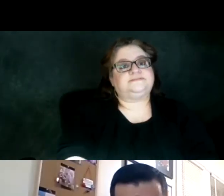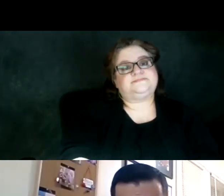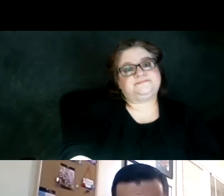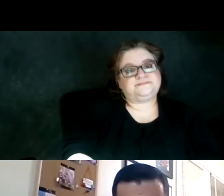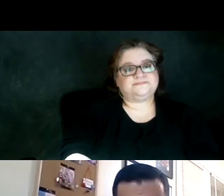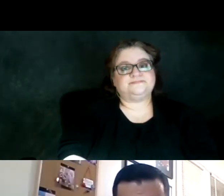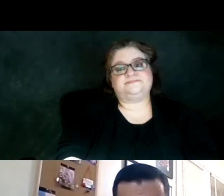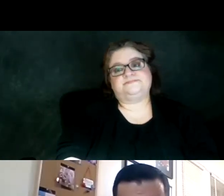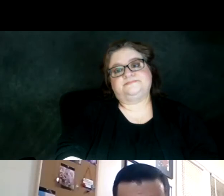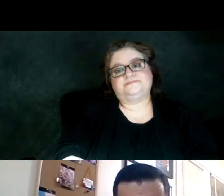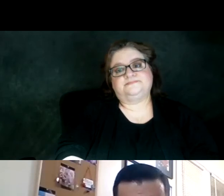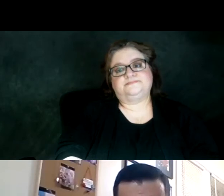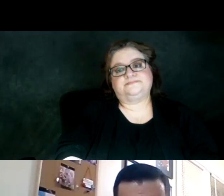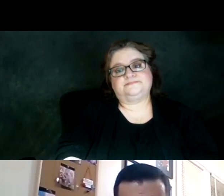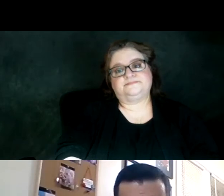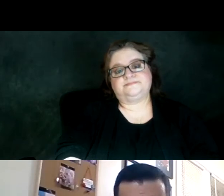Let's see.